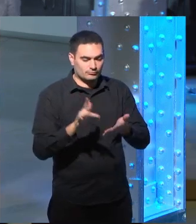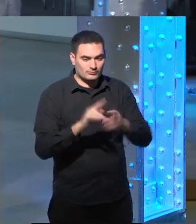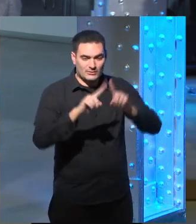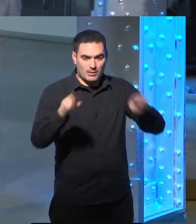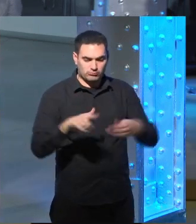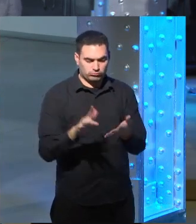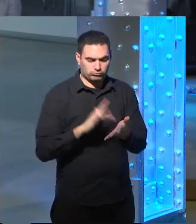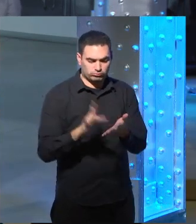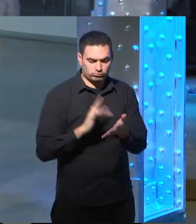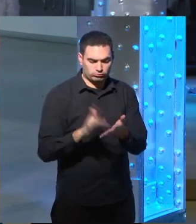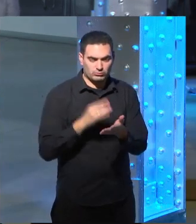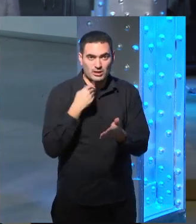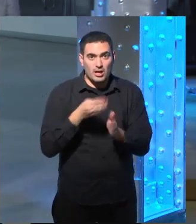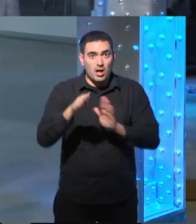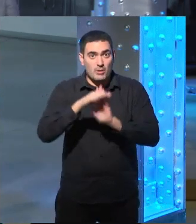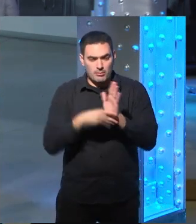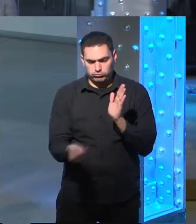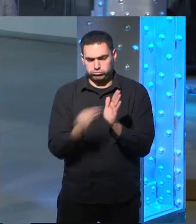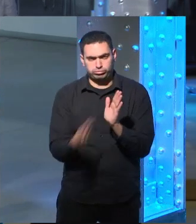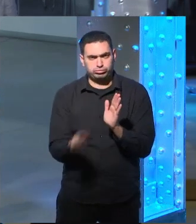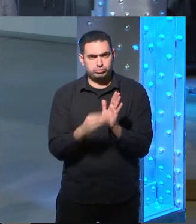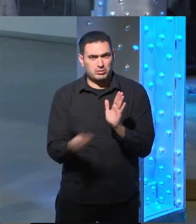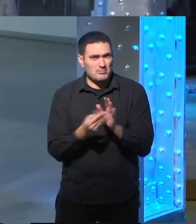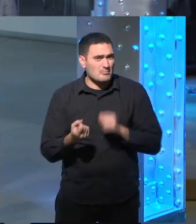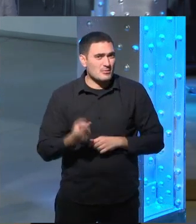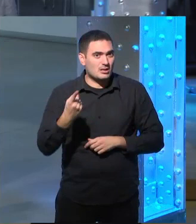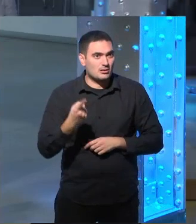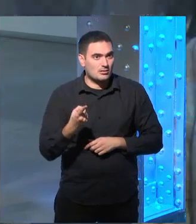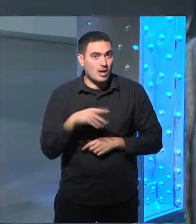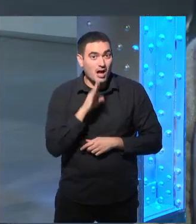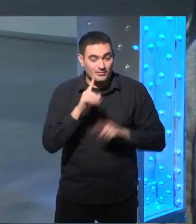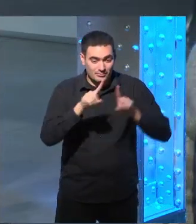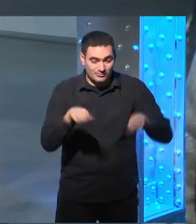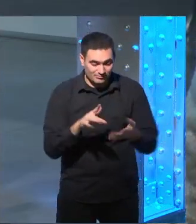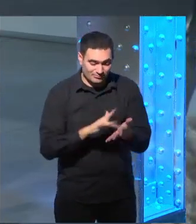for everyone. If we talk about a touchpad, we create lots